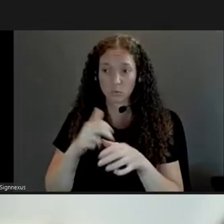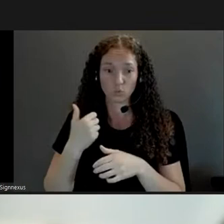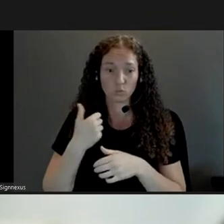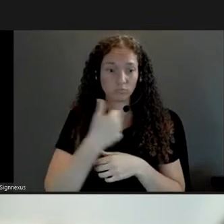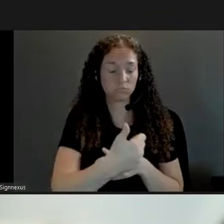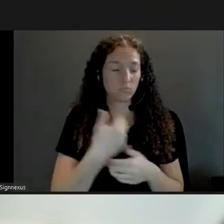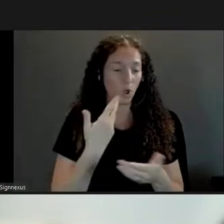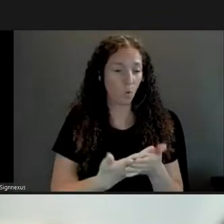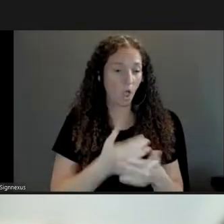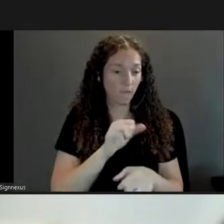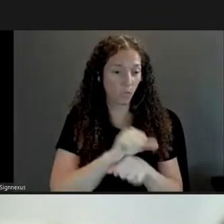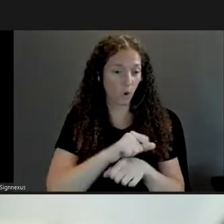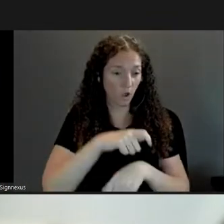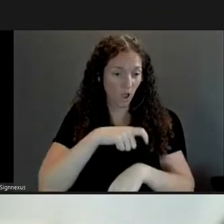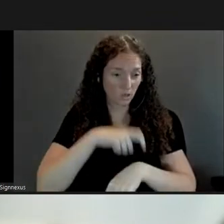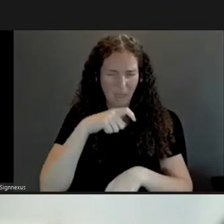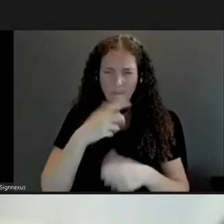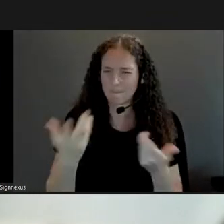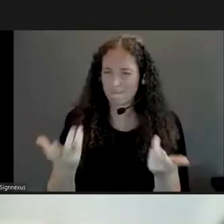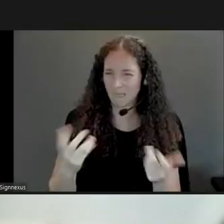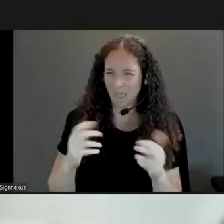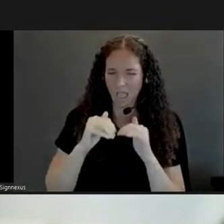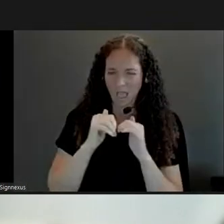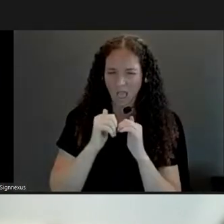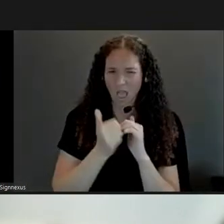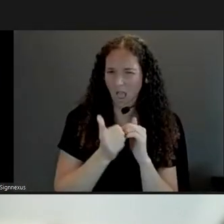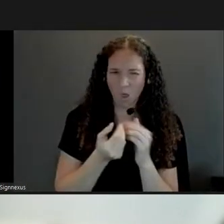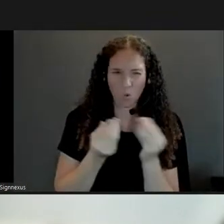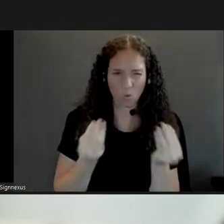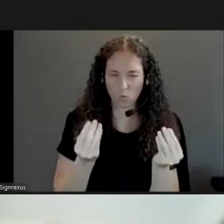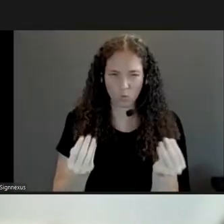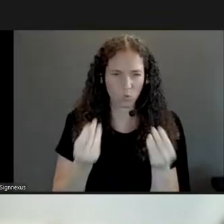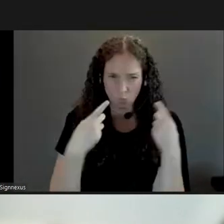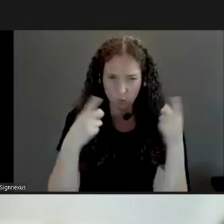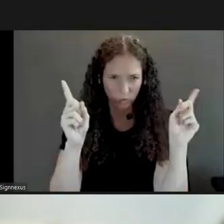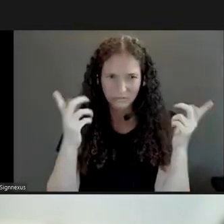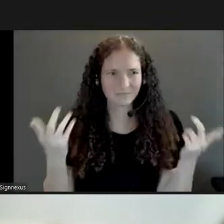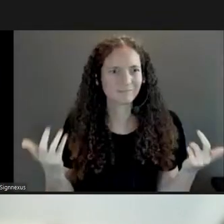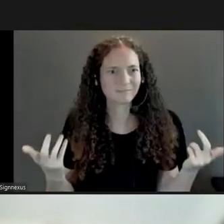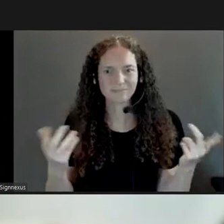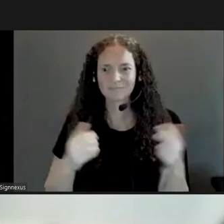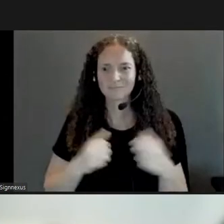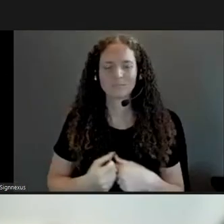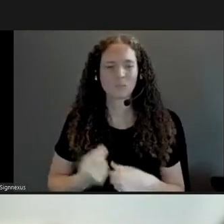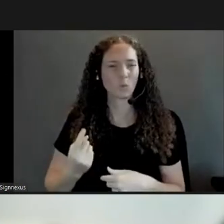I don't see how this can work truly, truly. The overcrowding, the one station an